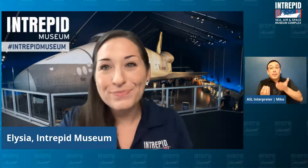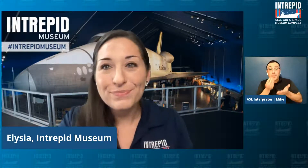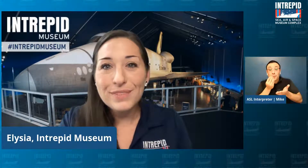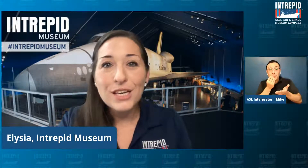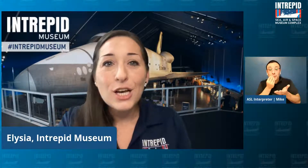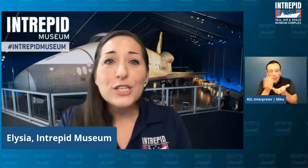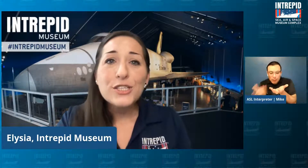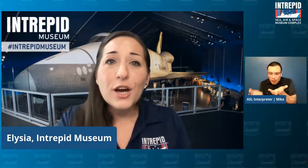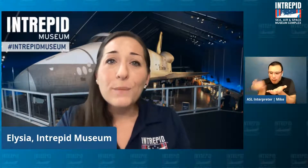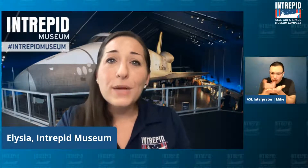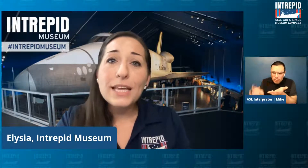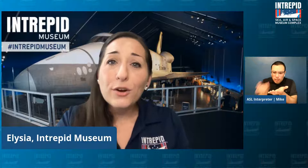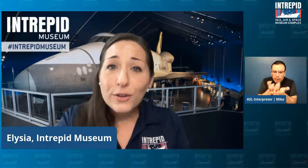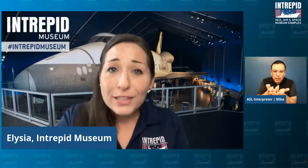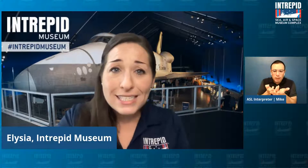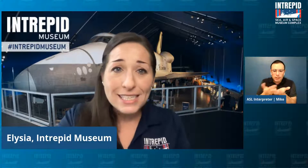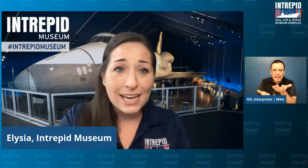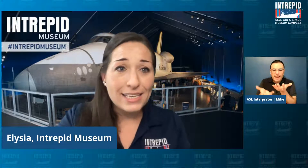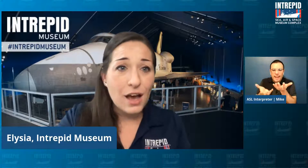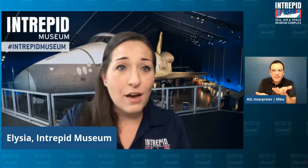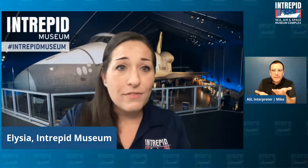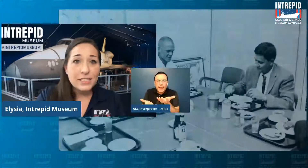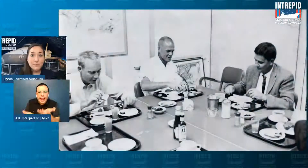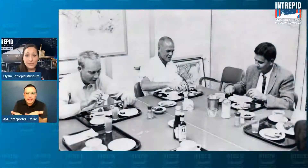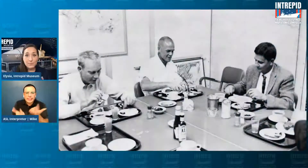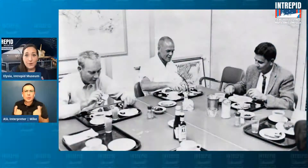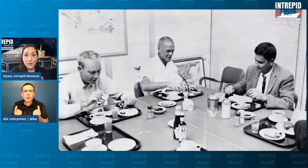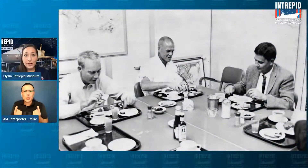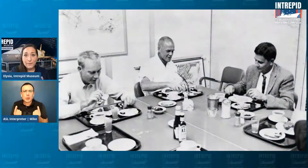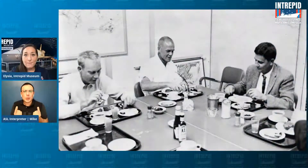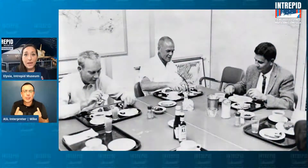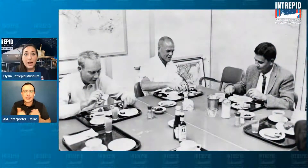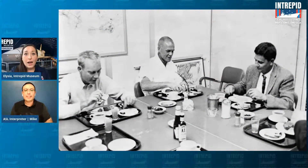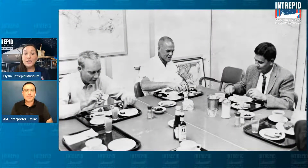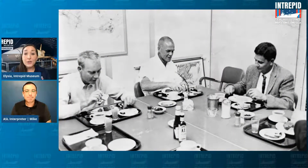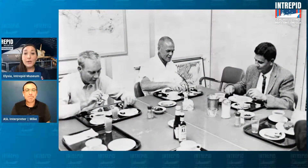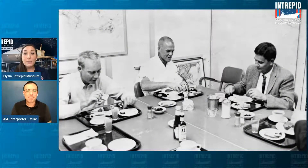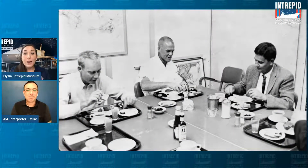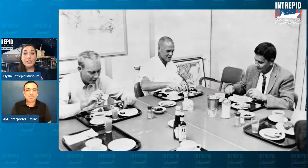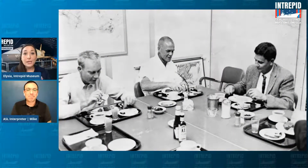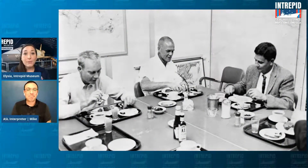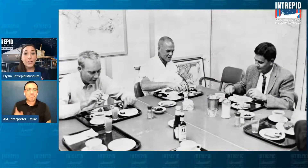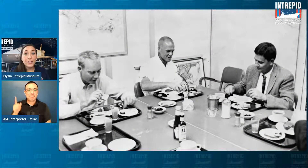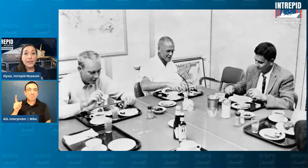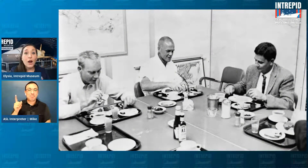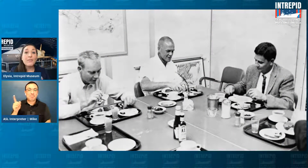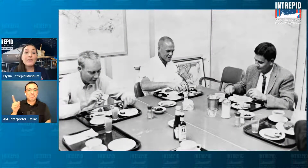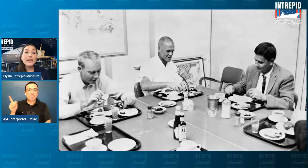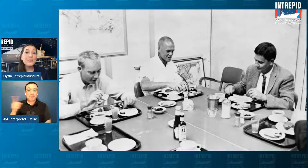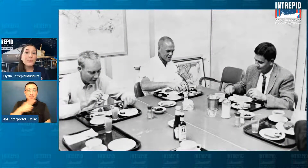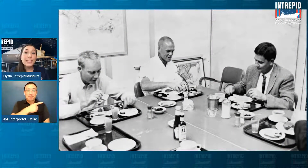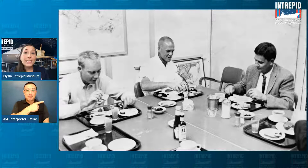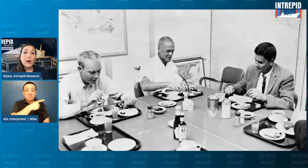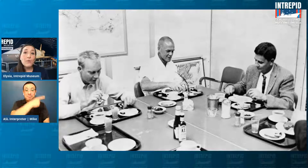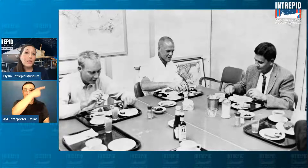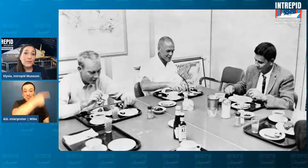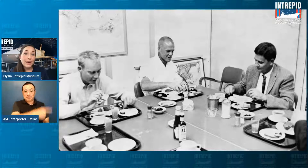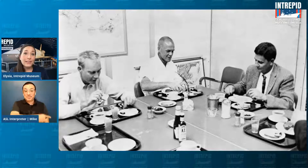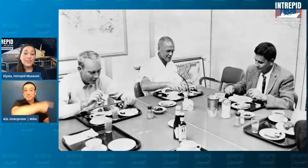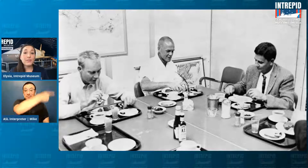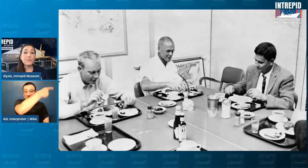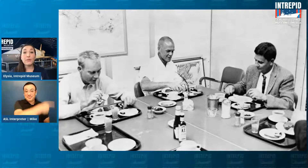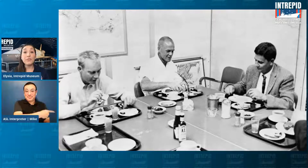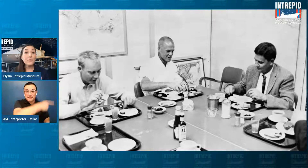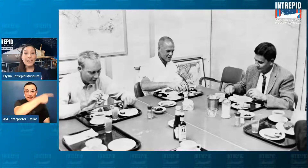capsules. So, in the earliest days of the space program, during Project Mercury, our flights really